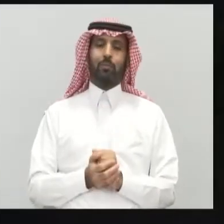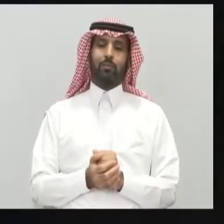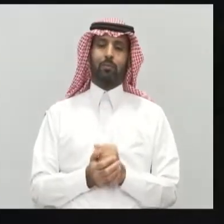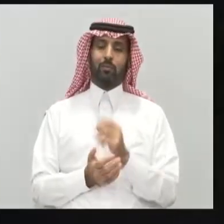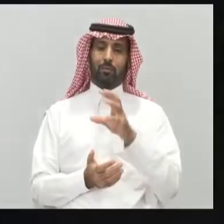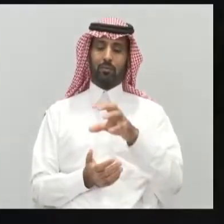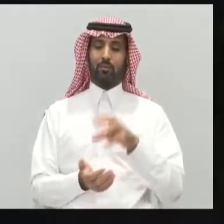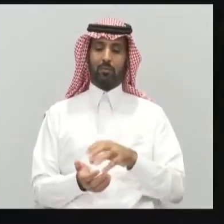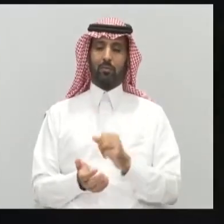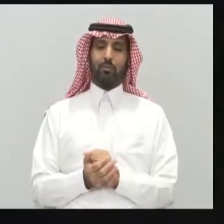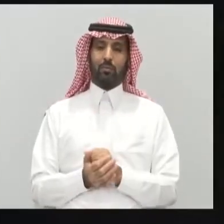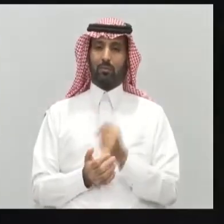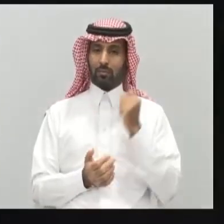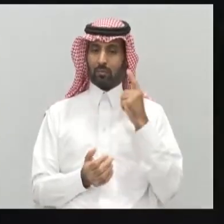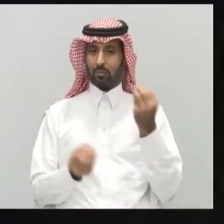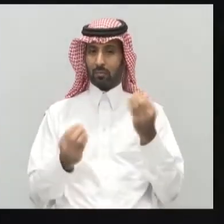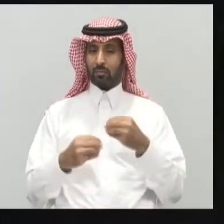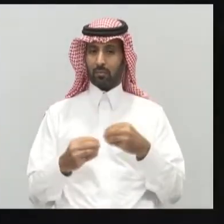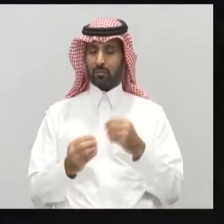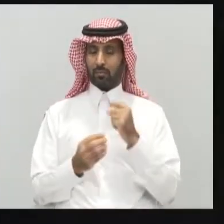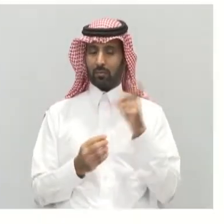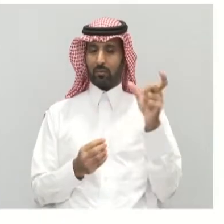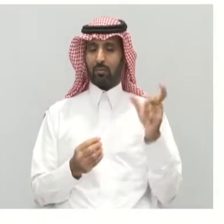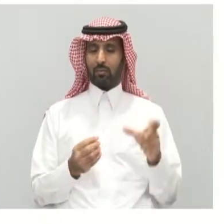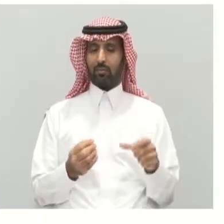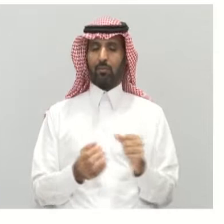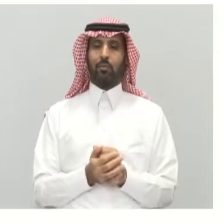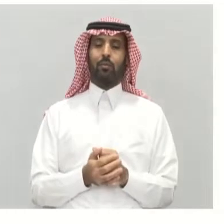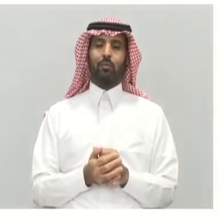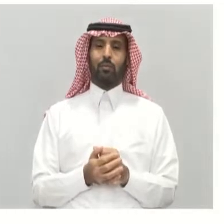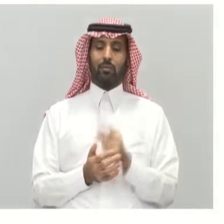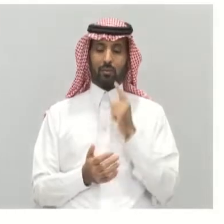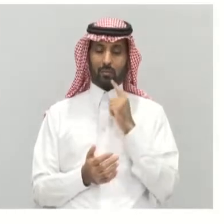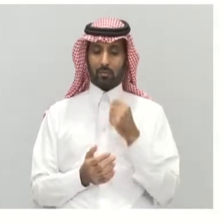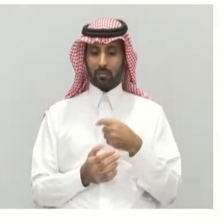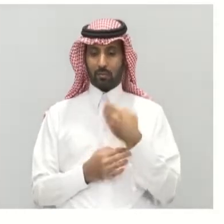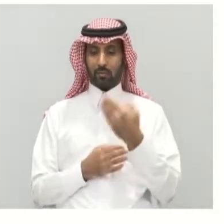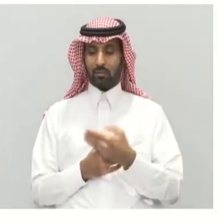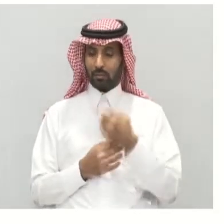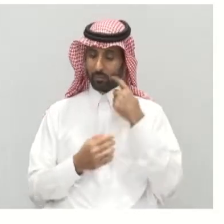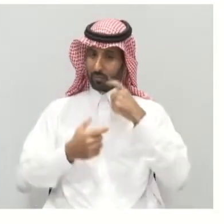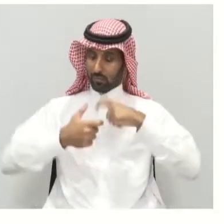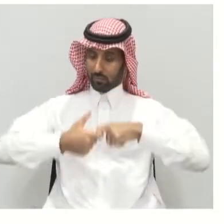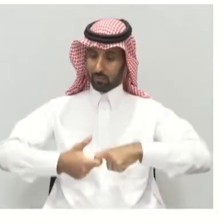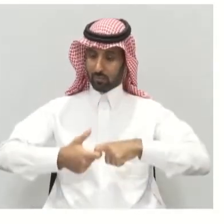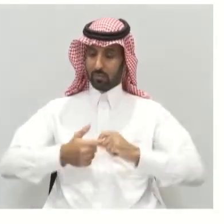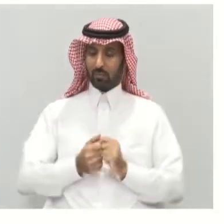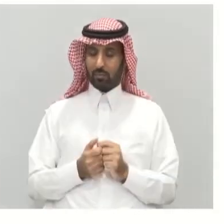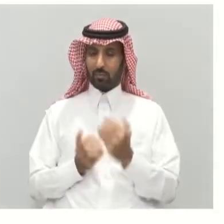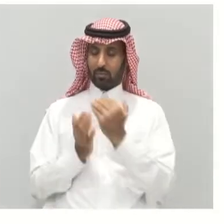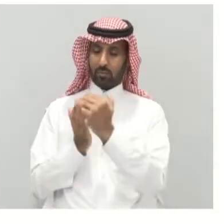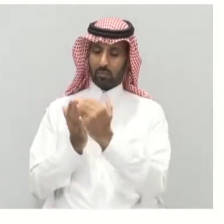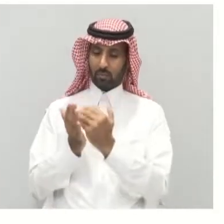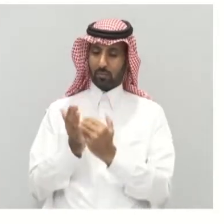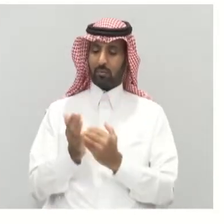will use it and we will learn more words today, okay? You produce cohesive, inshallah, statements